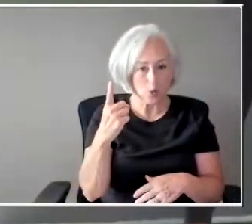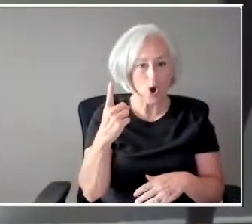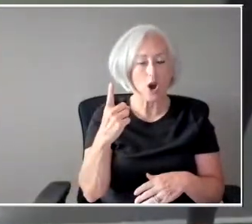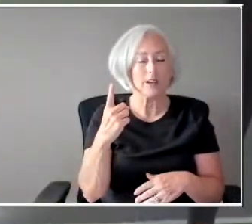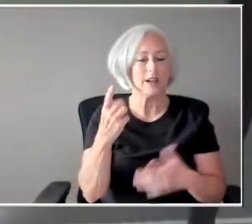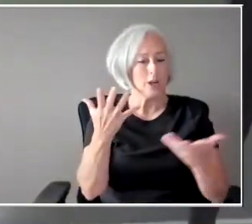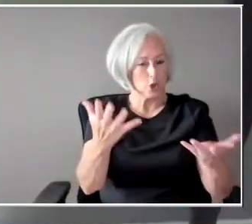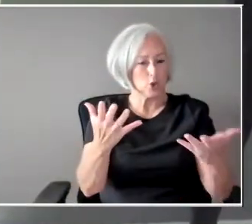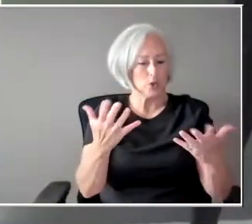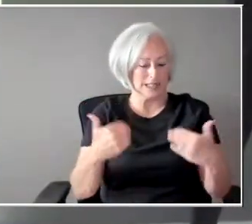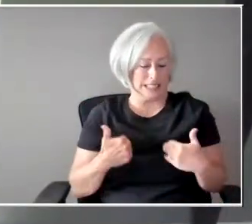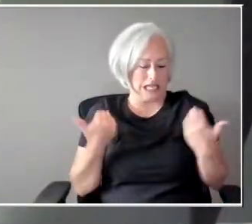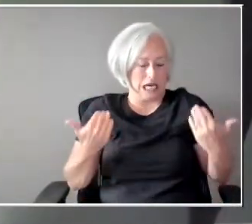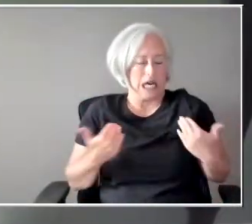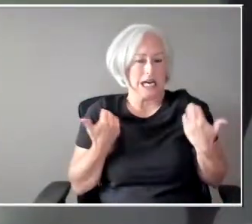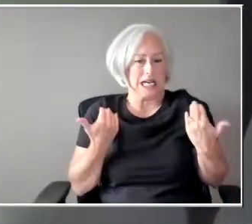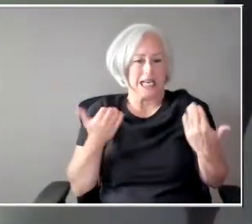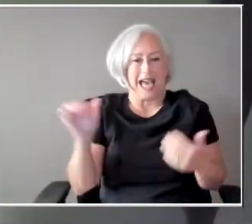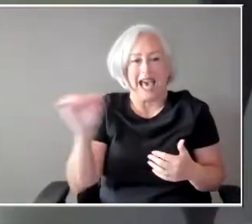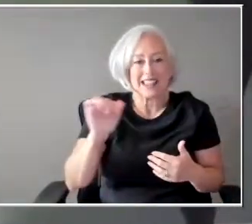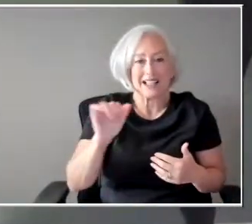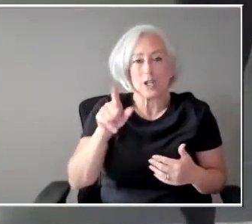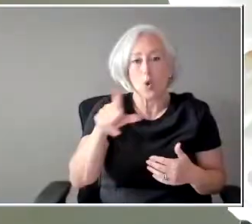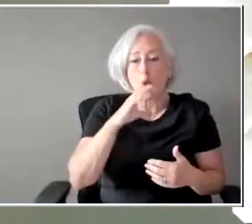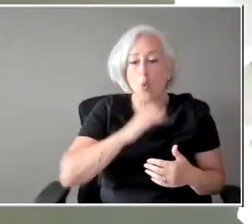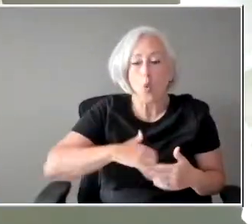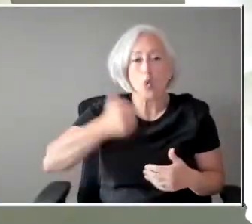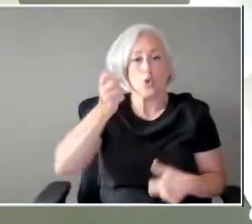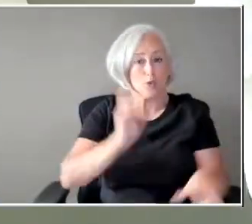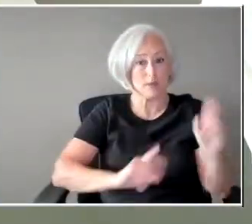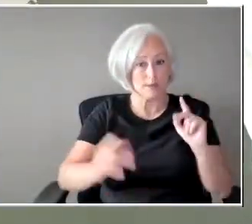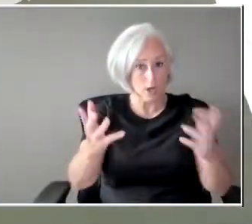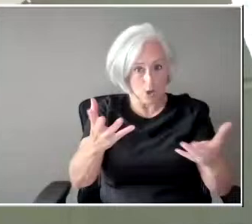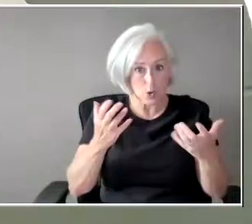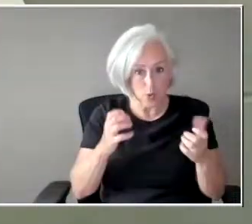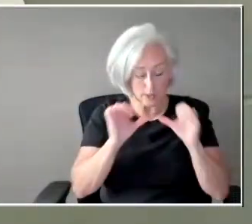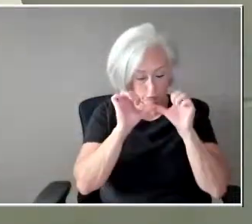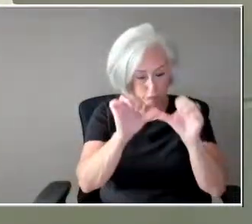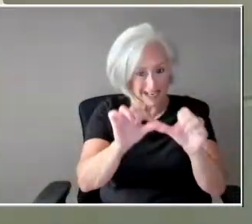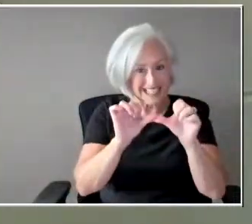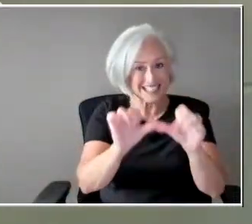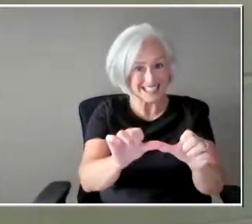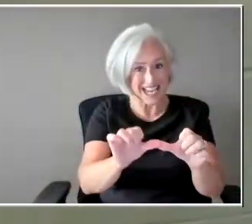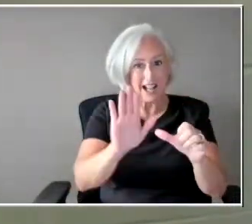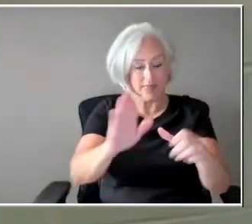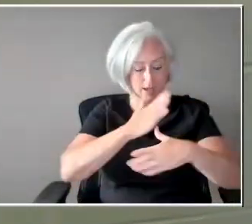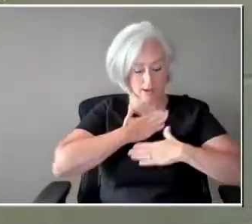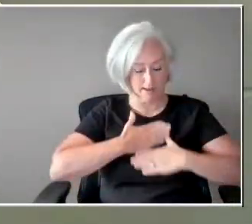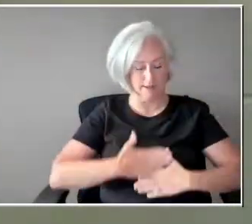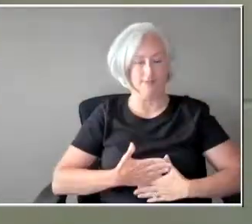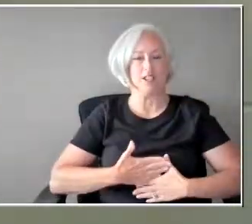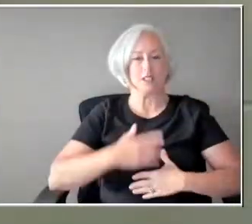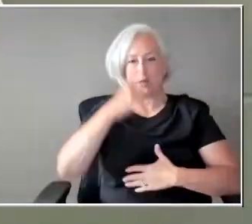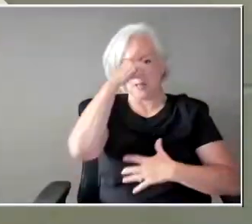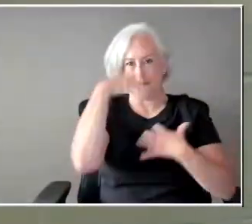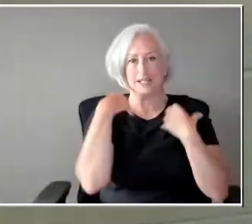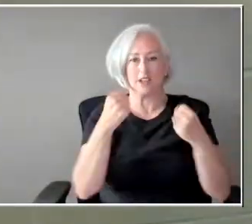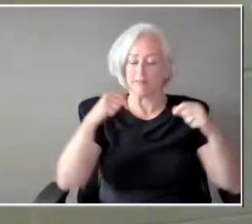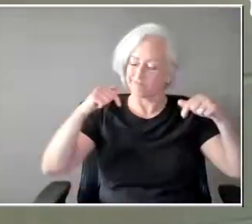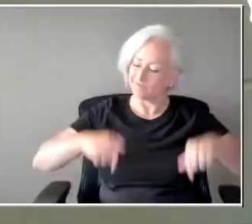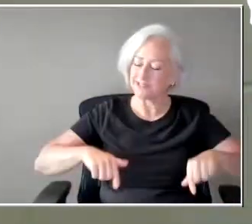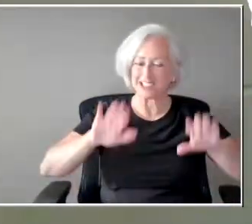young athletes or older people who want to just maintain their physical and mental health, this is a great place. We have